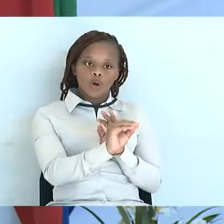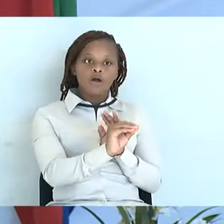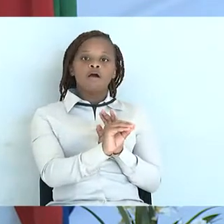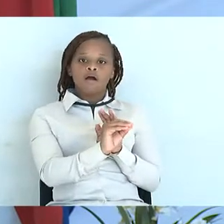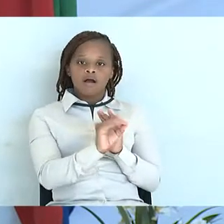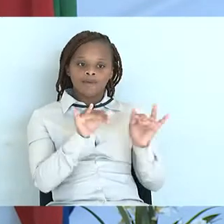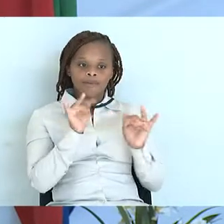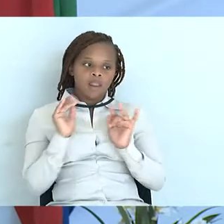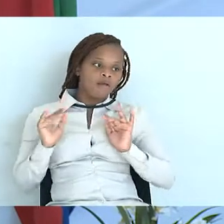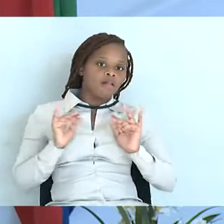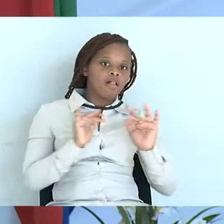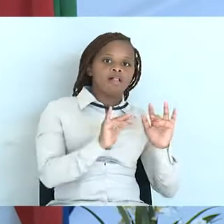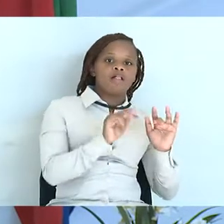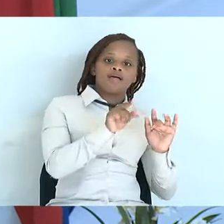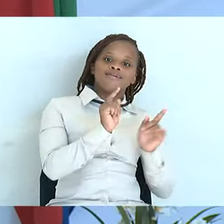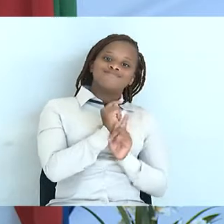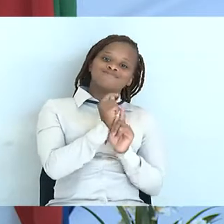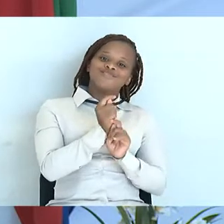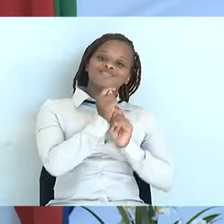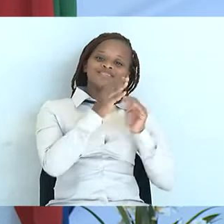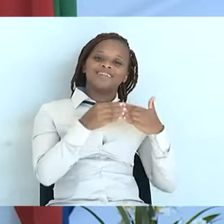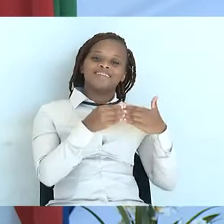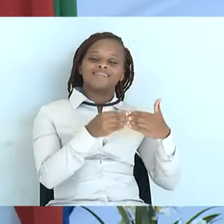they want to be allocated land there,